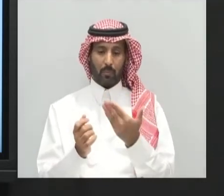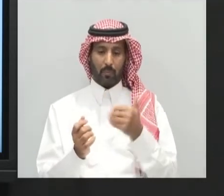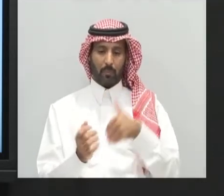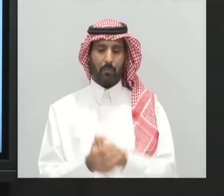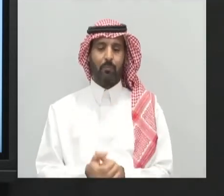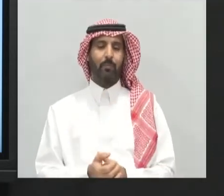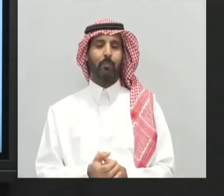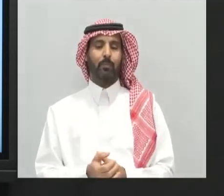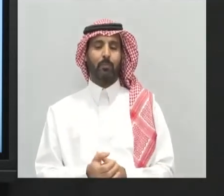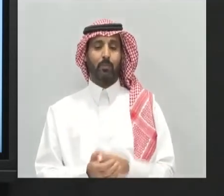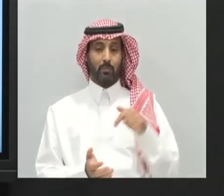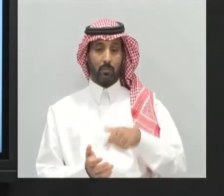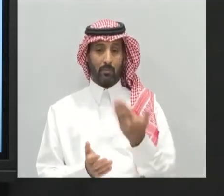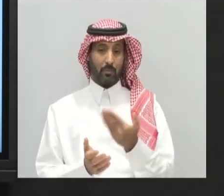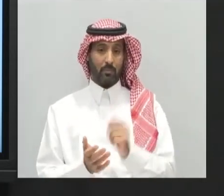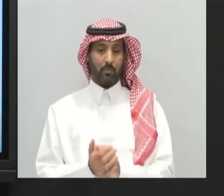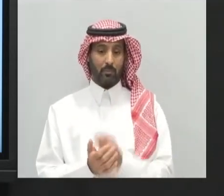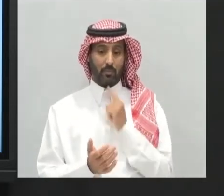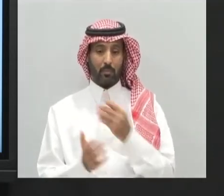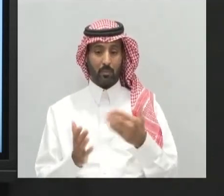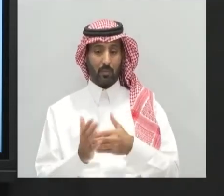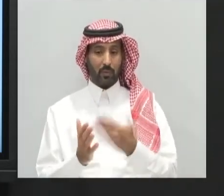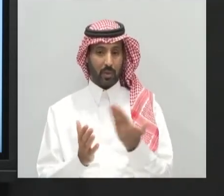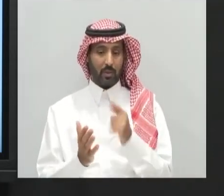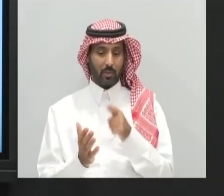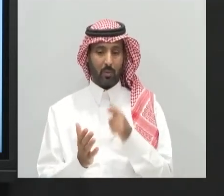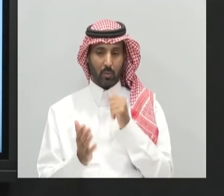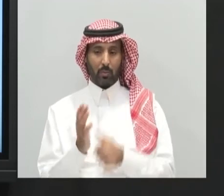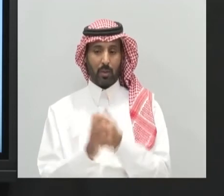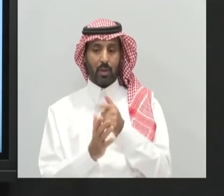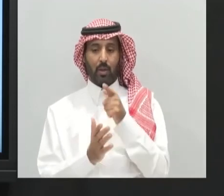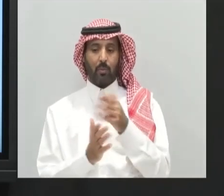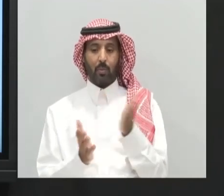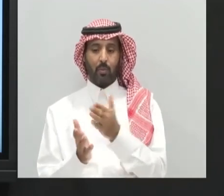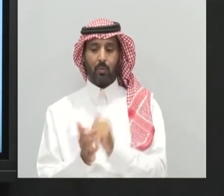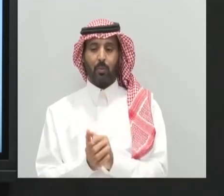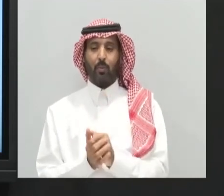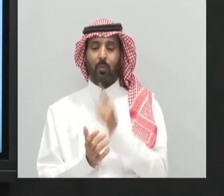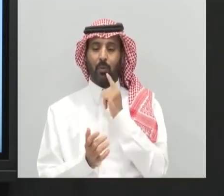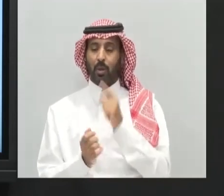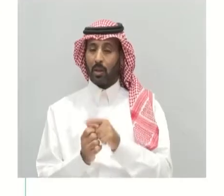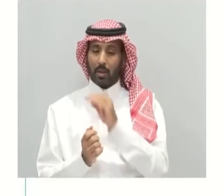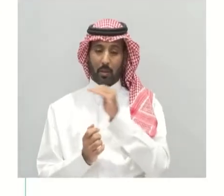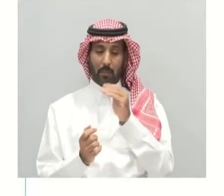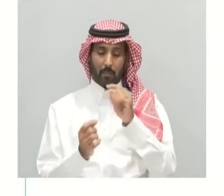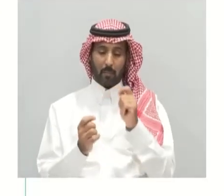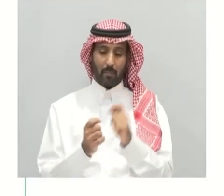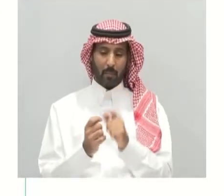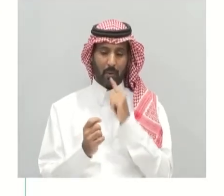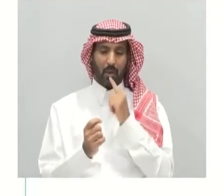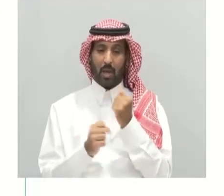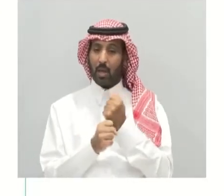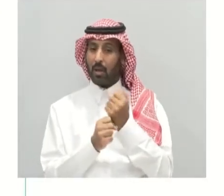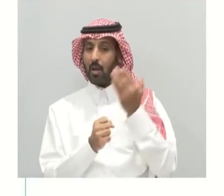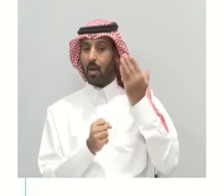today's lesson. In today's lesson, we hope at the end of it, you will be able to make sentences using past